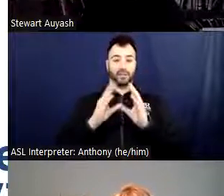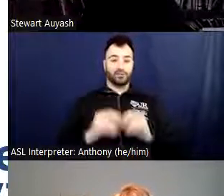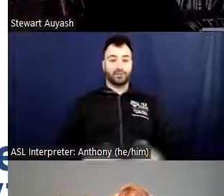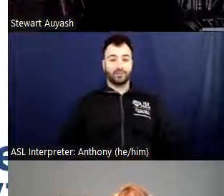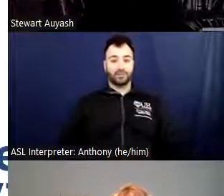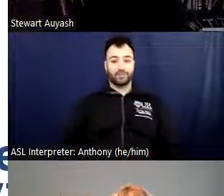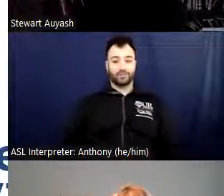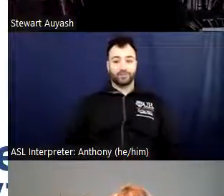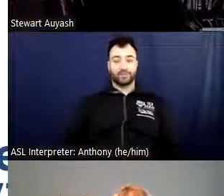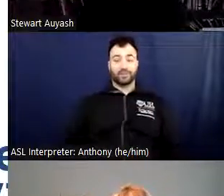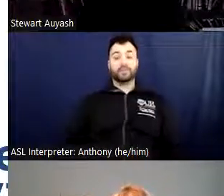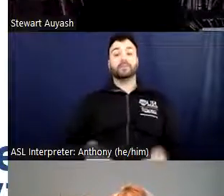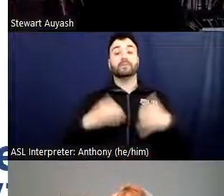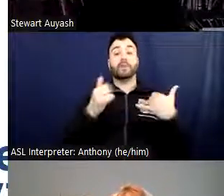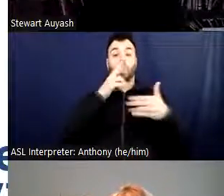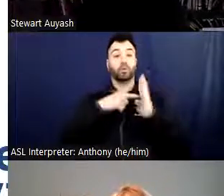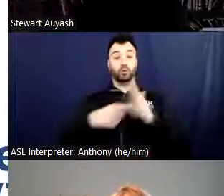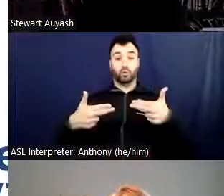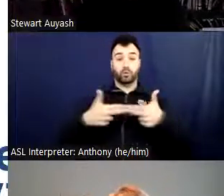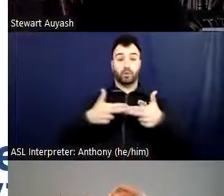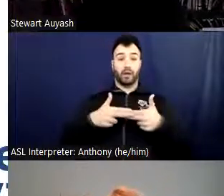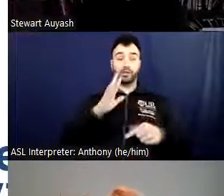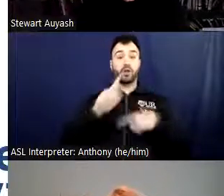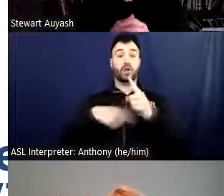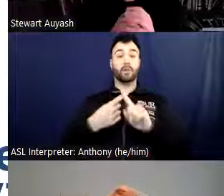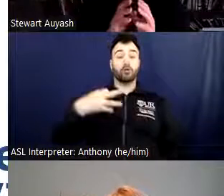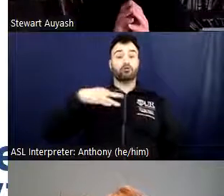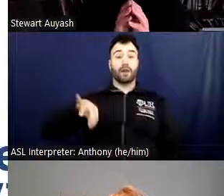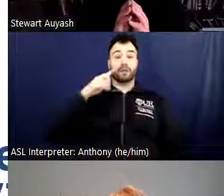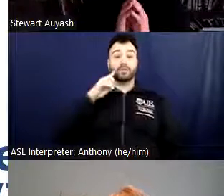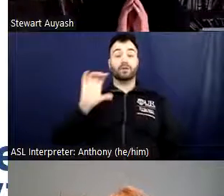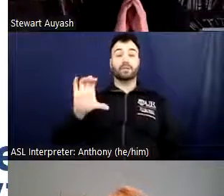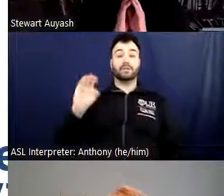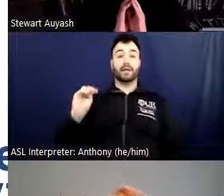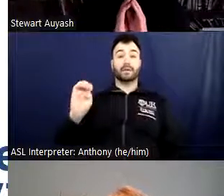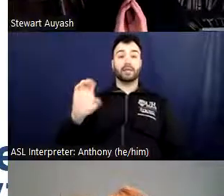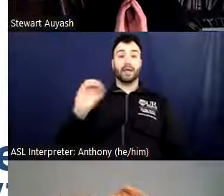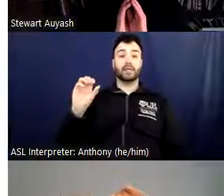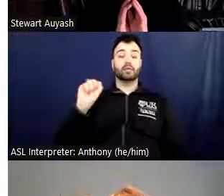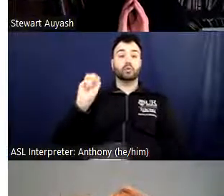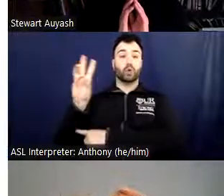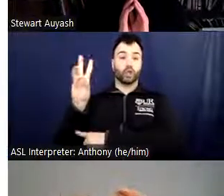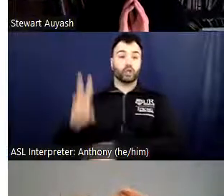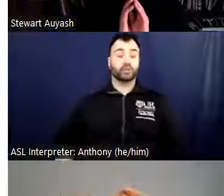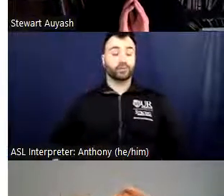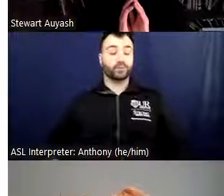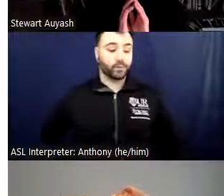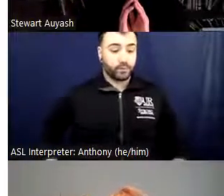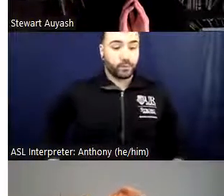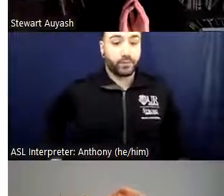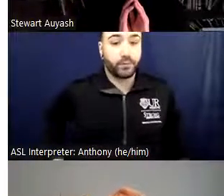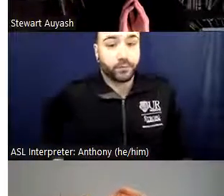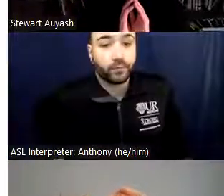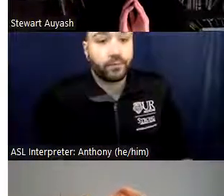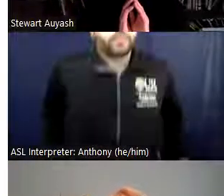and tell you a little bit about our CME credits and social work credits. Here are our learning objectives for today.